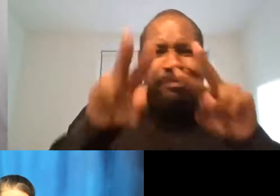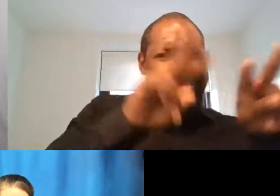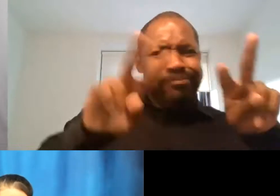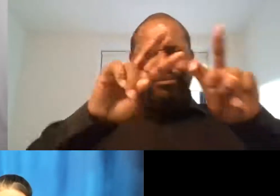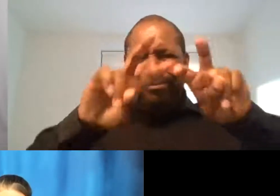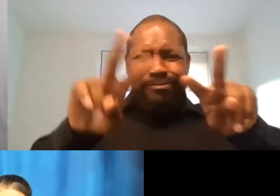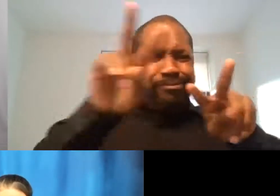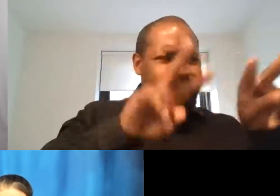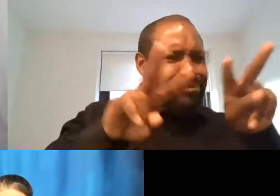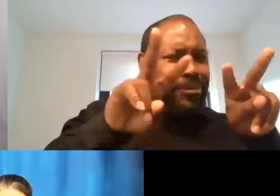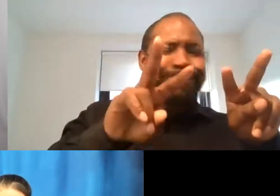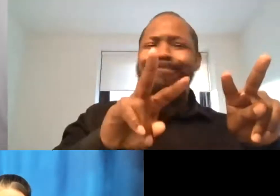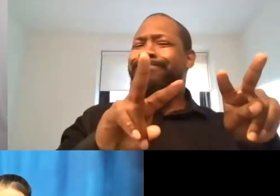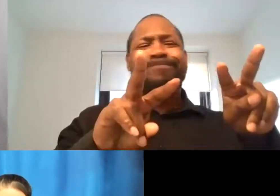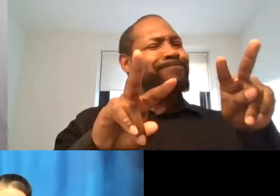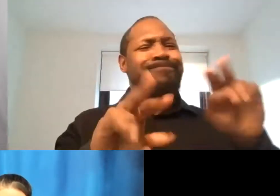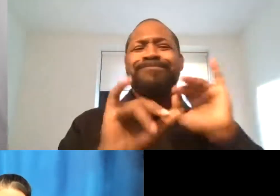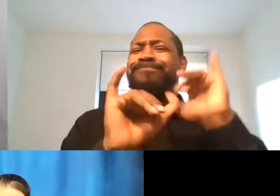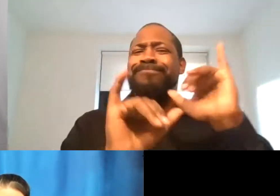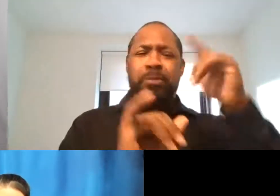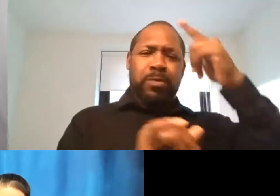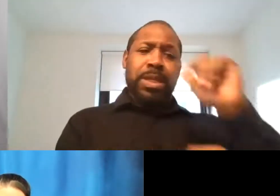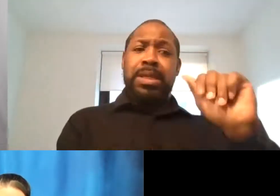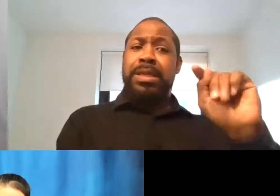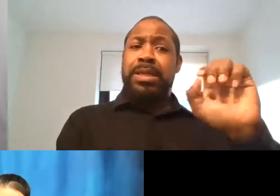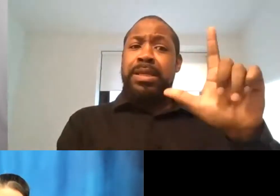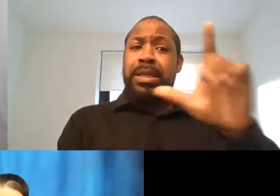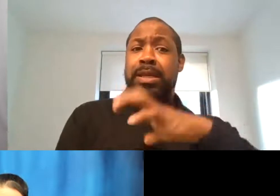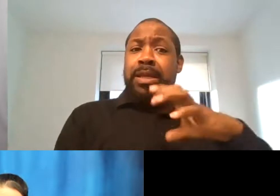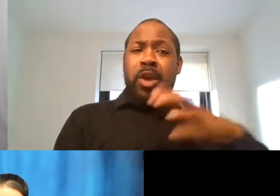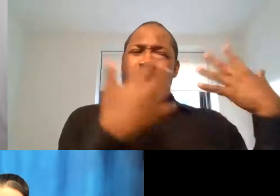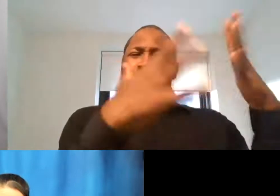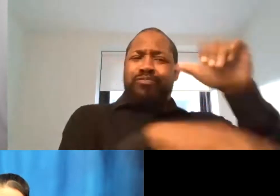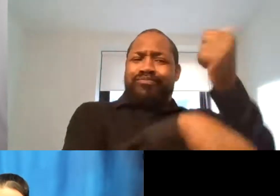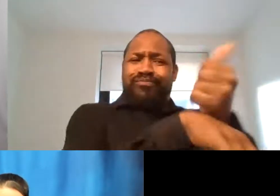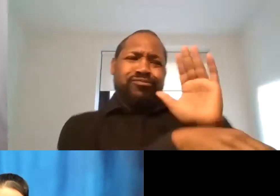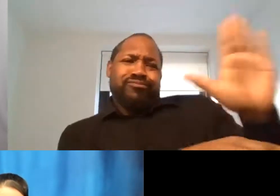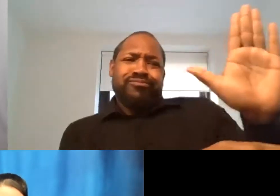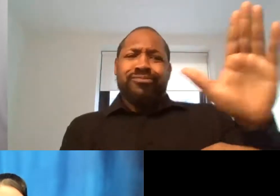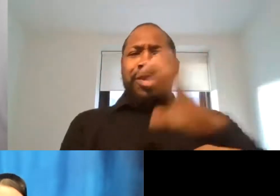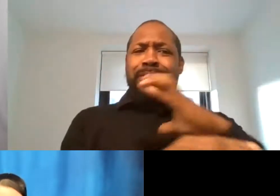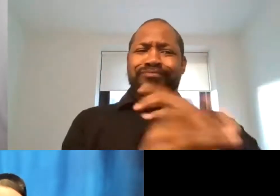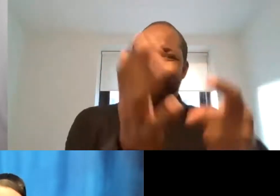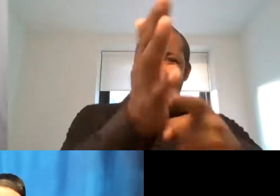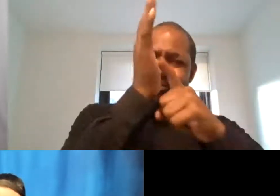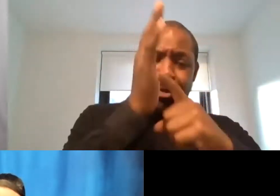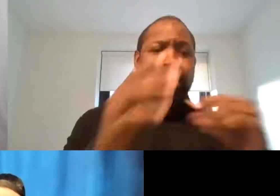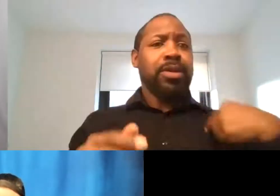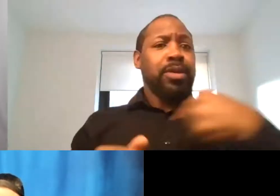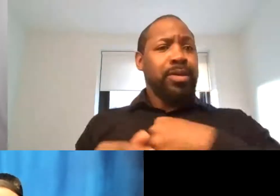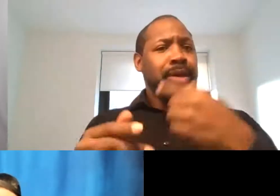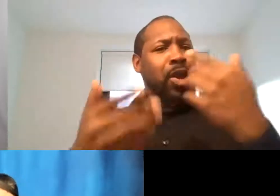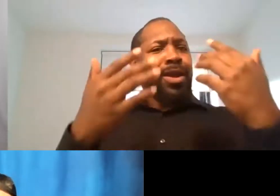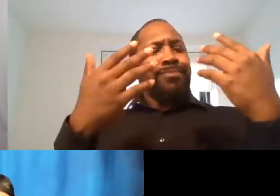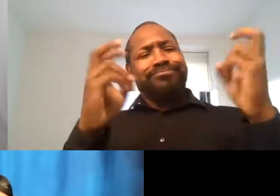get some legal counsel on how we can look at the requirements and what we could do for some